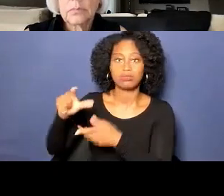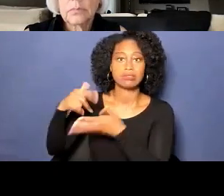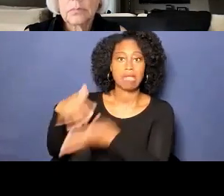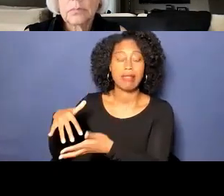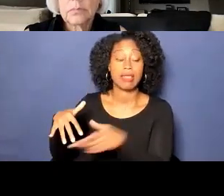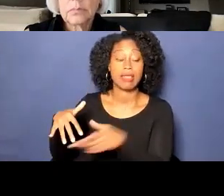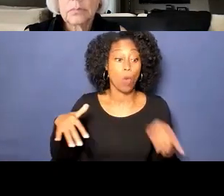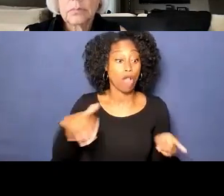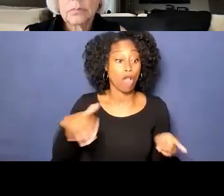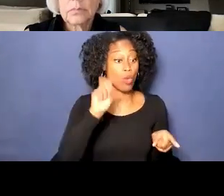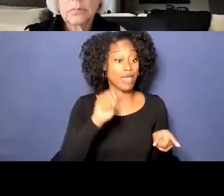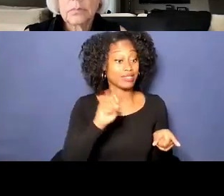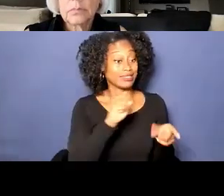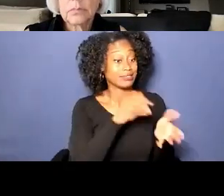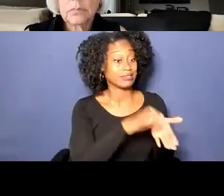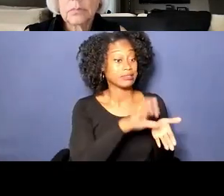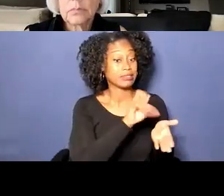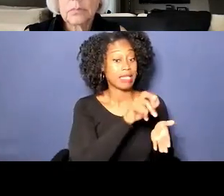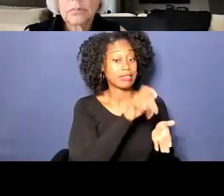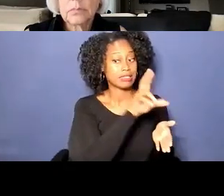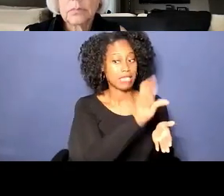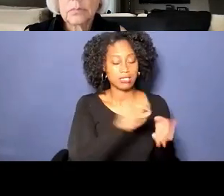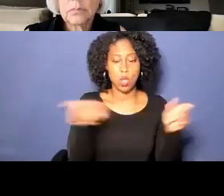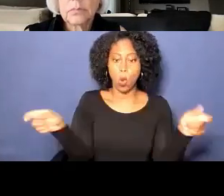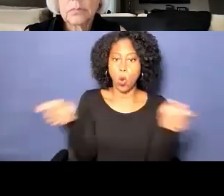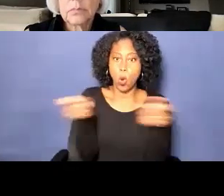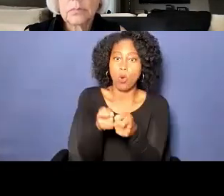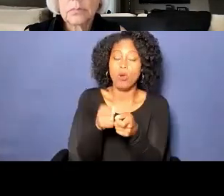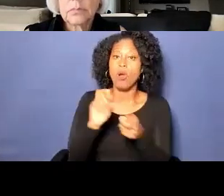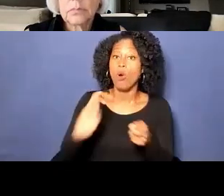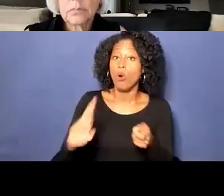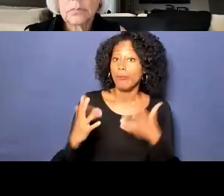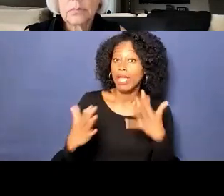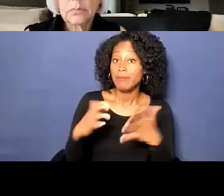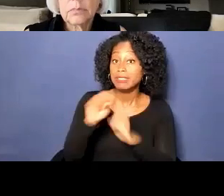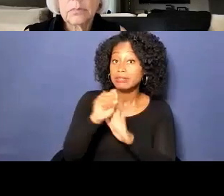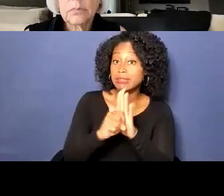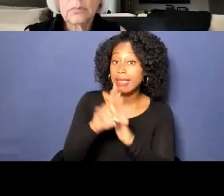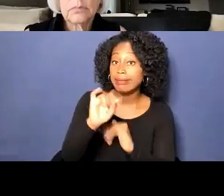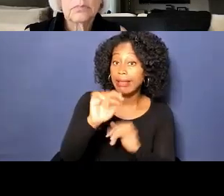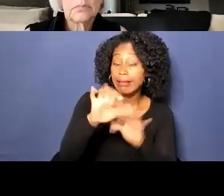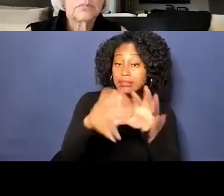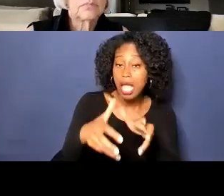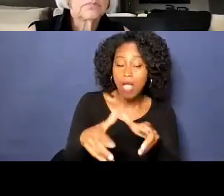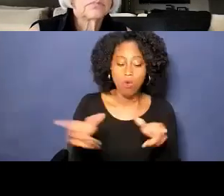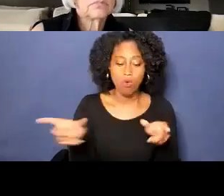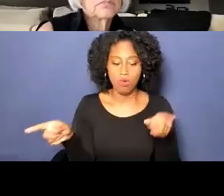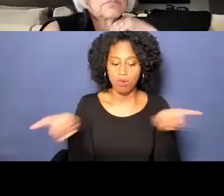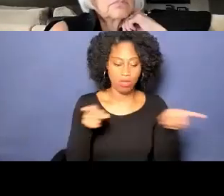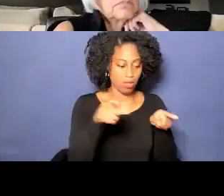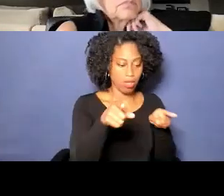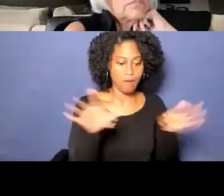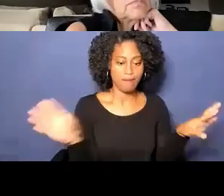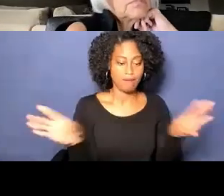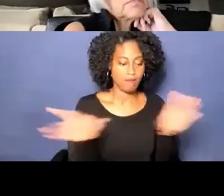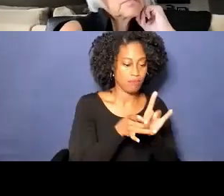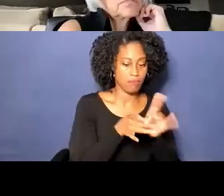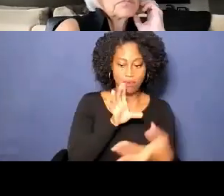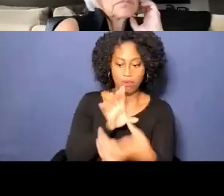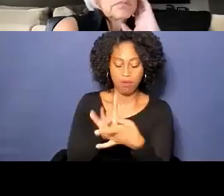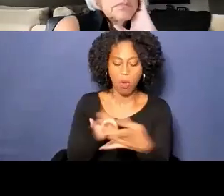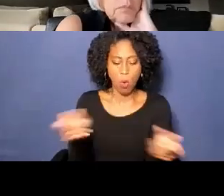example, or there's even or using some of the state data and you're linking to something like to the census or some of the Common Core data.